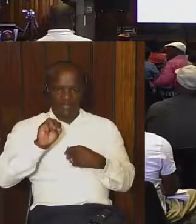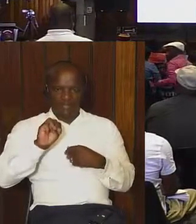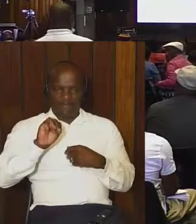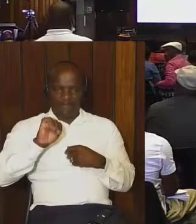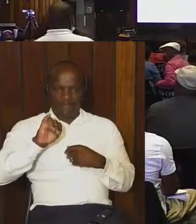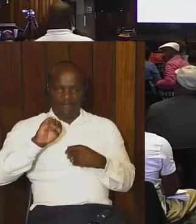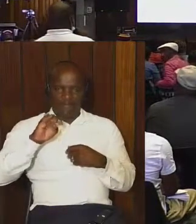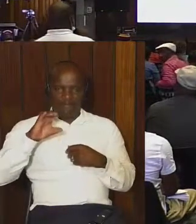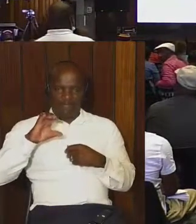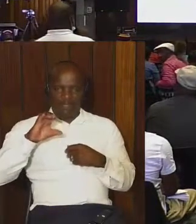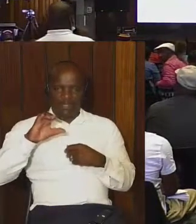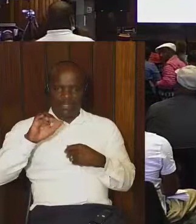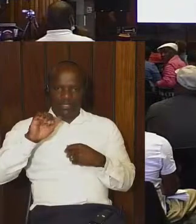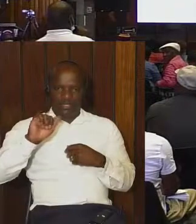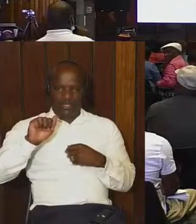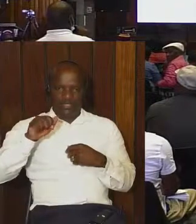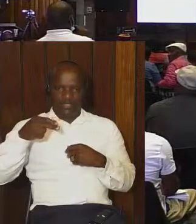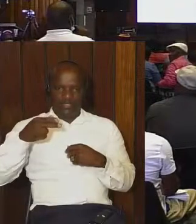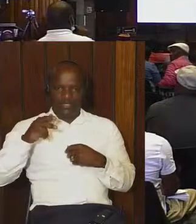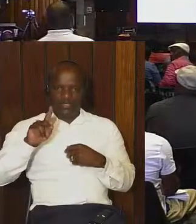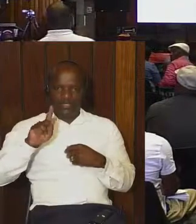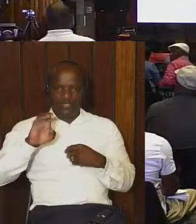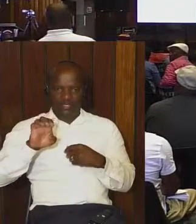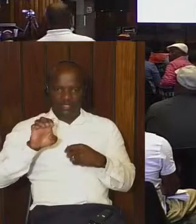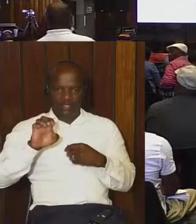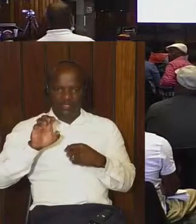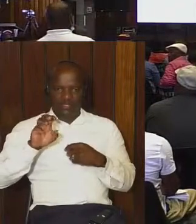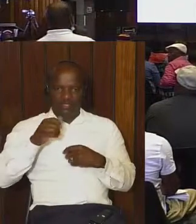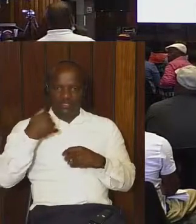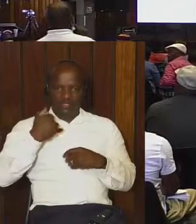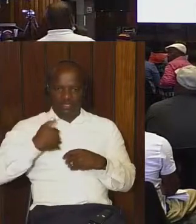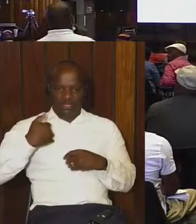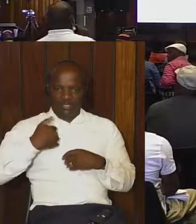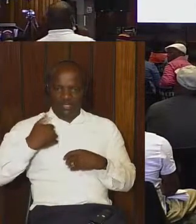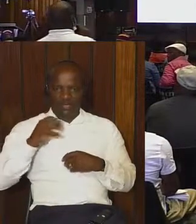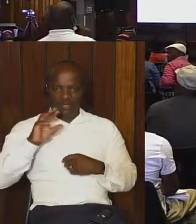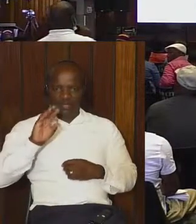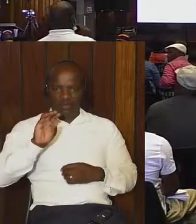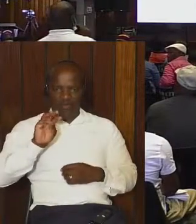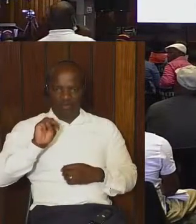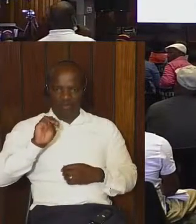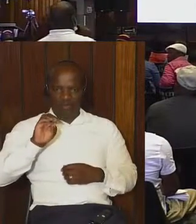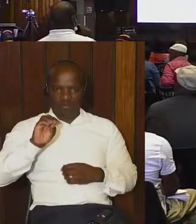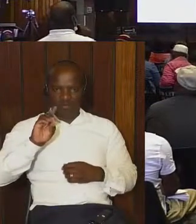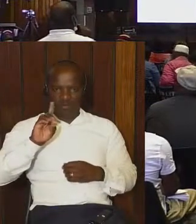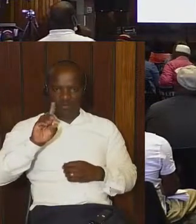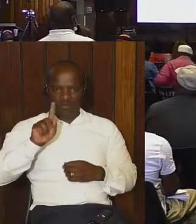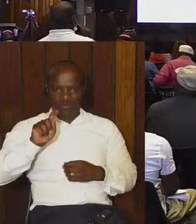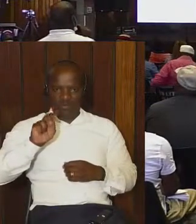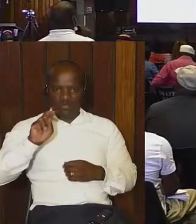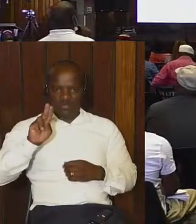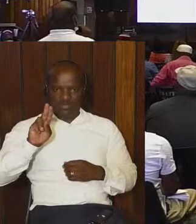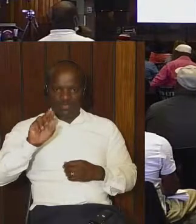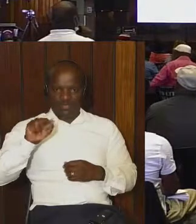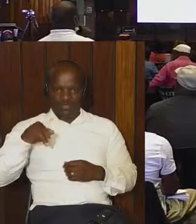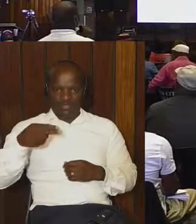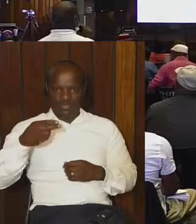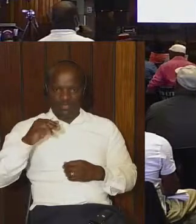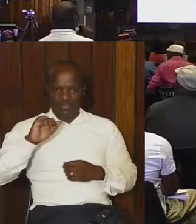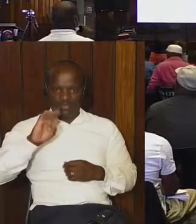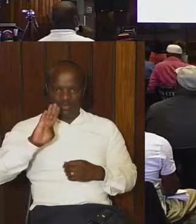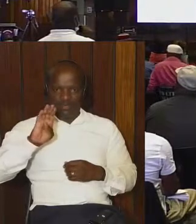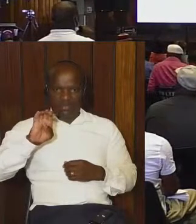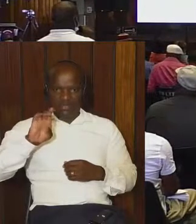Polokong. My questions will be based, in fact, I will request that I direct my